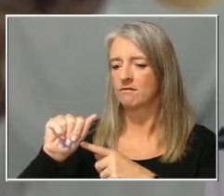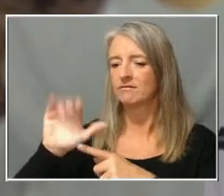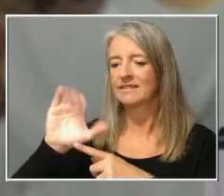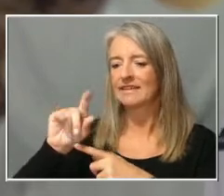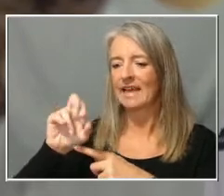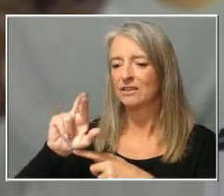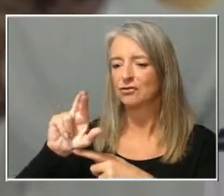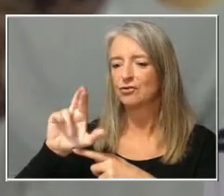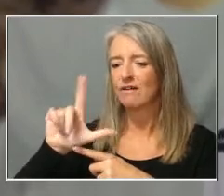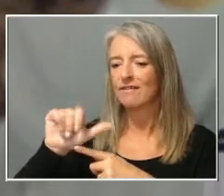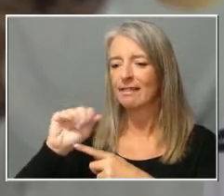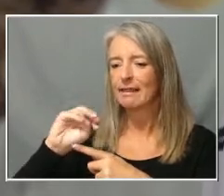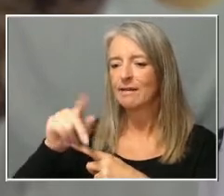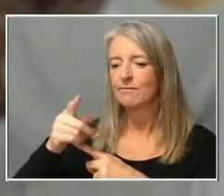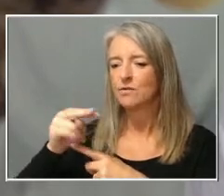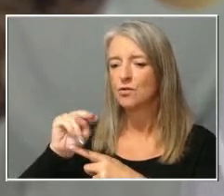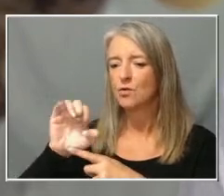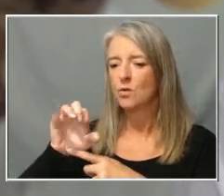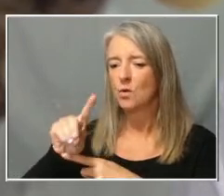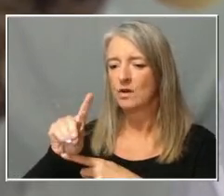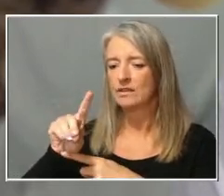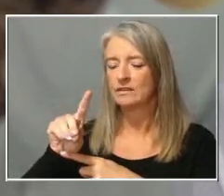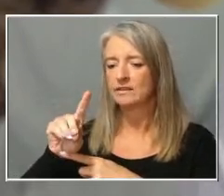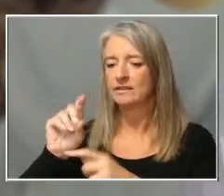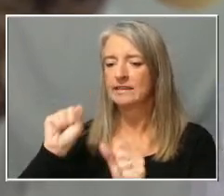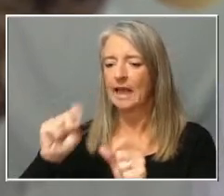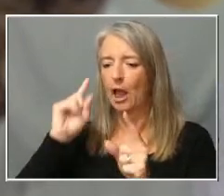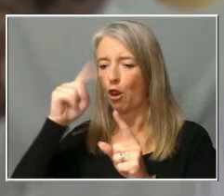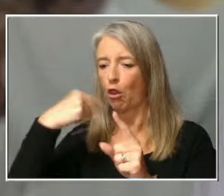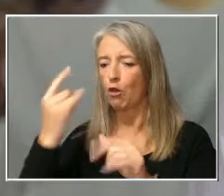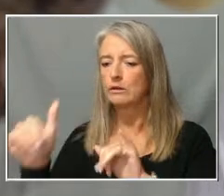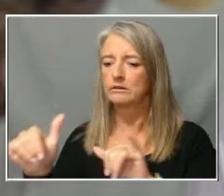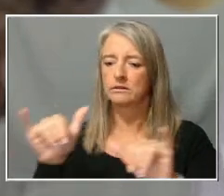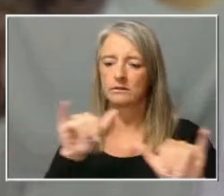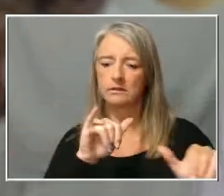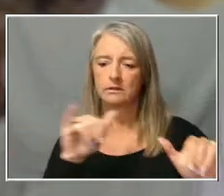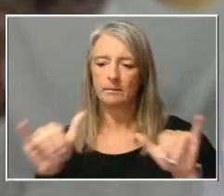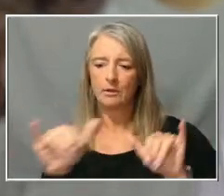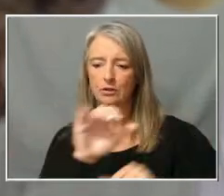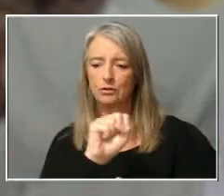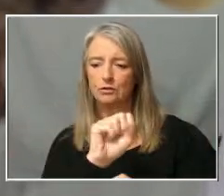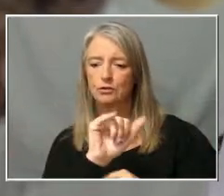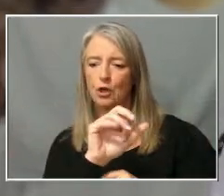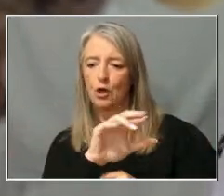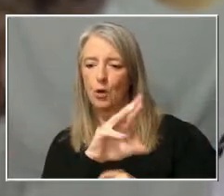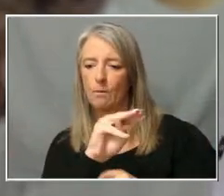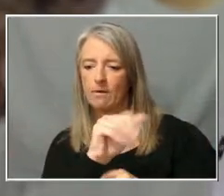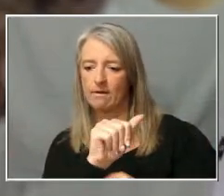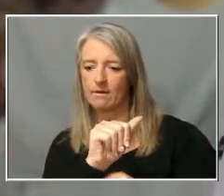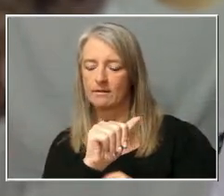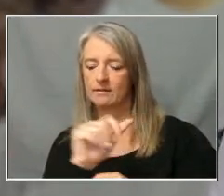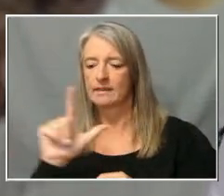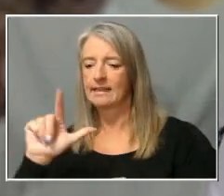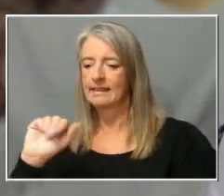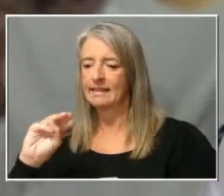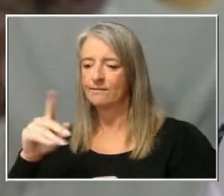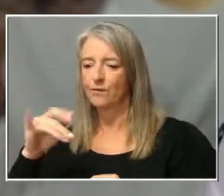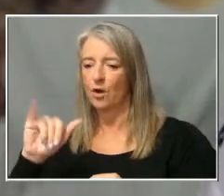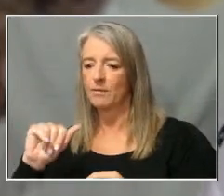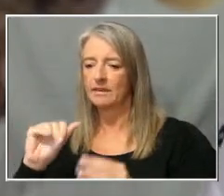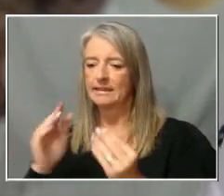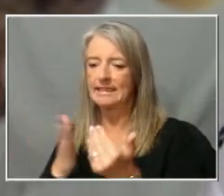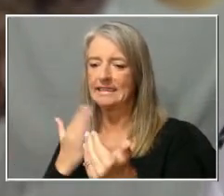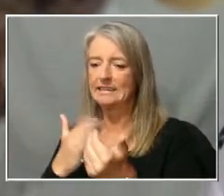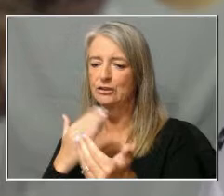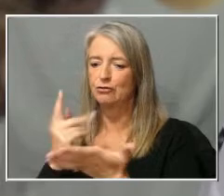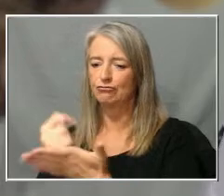but does occur in bone as well, can look very similar to Ewing sarcoma, although lymphoma is much better treated than